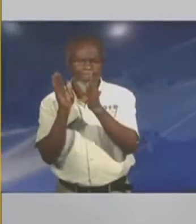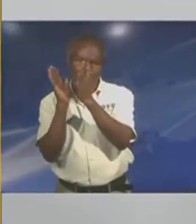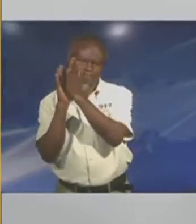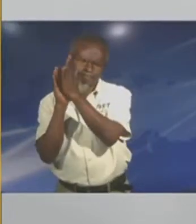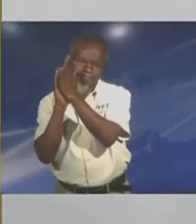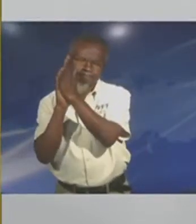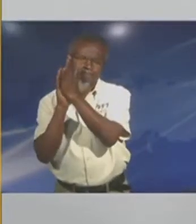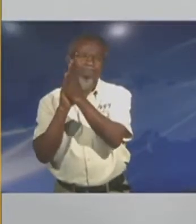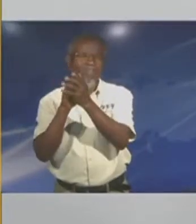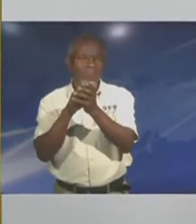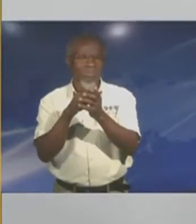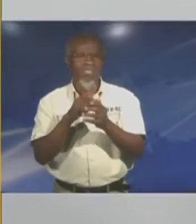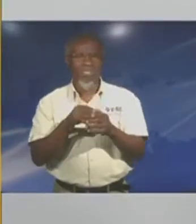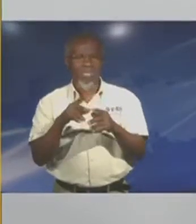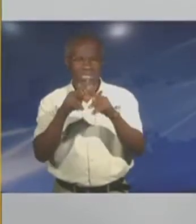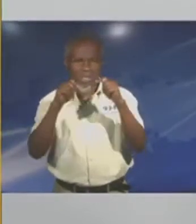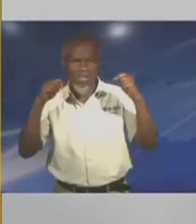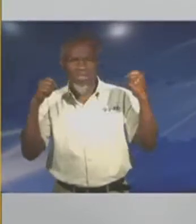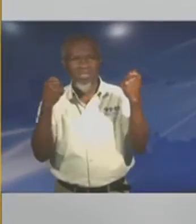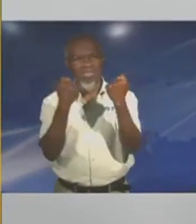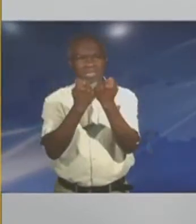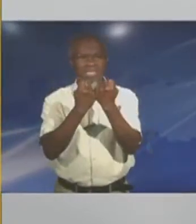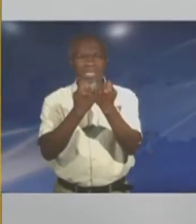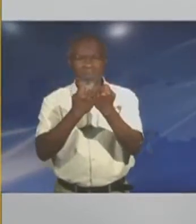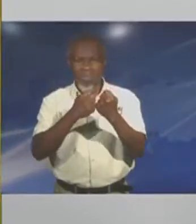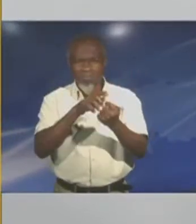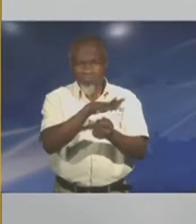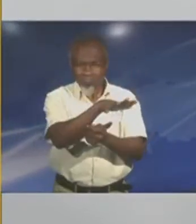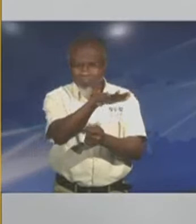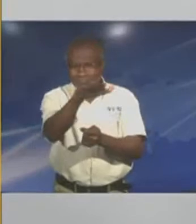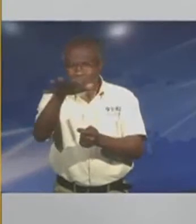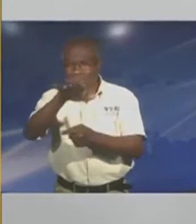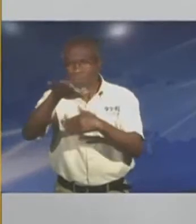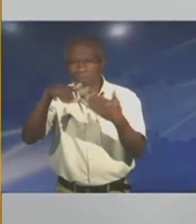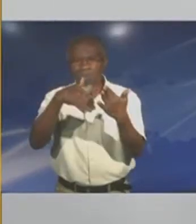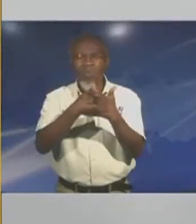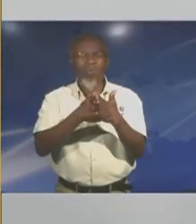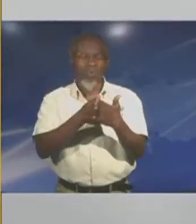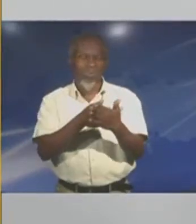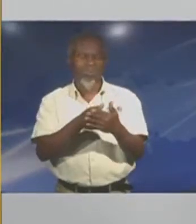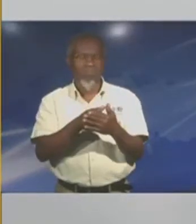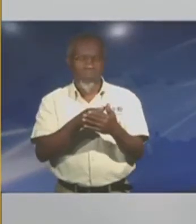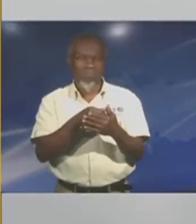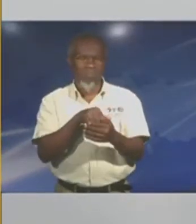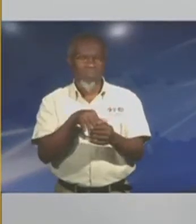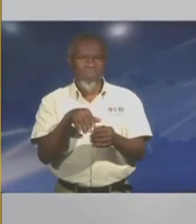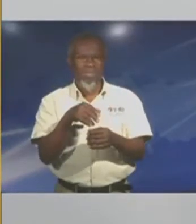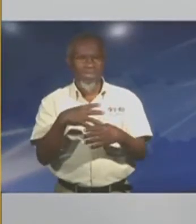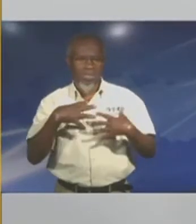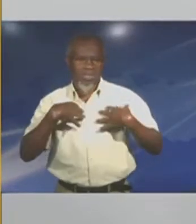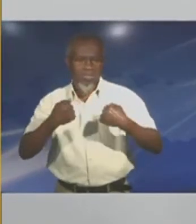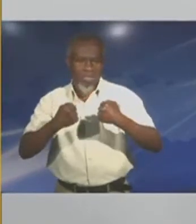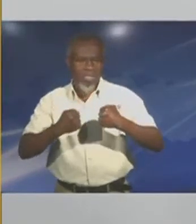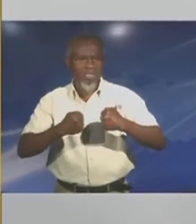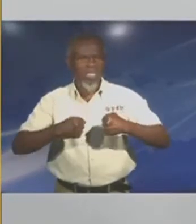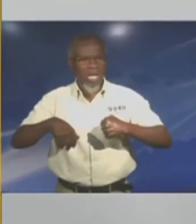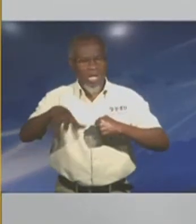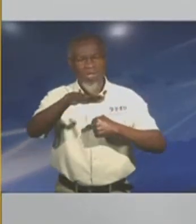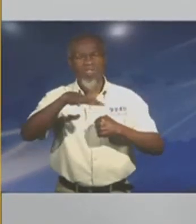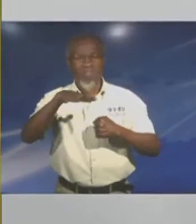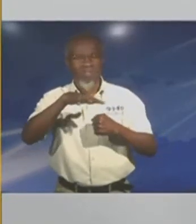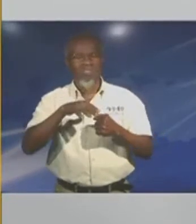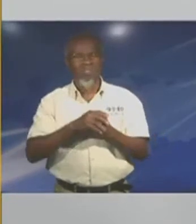various RHAs across the traditional and the parallel healthcare system. These doctors, nurses,